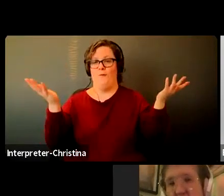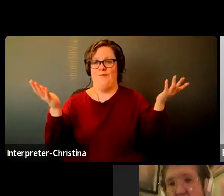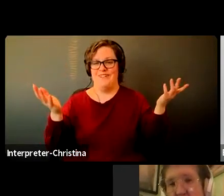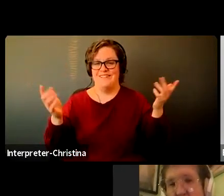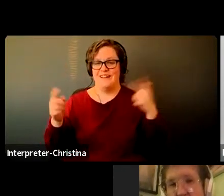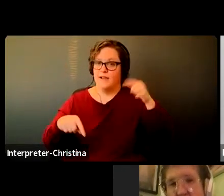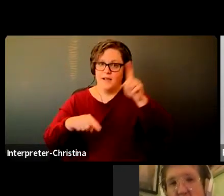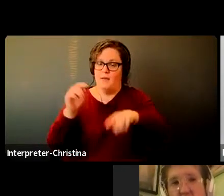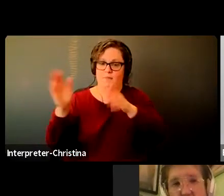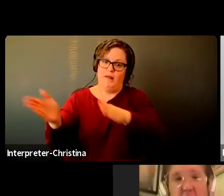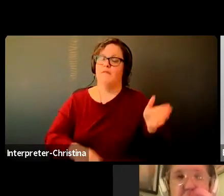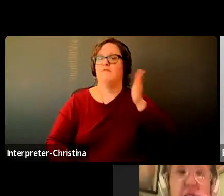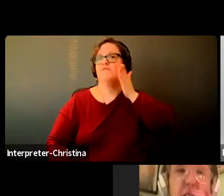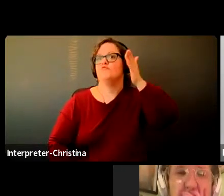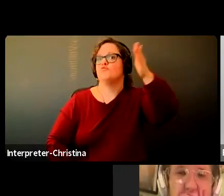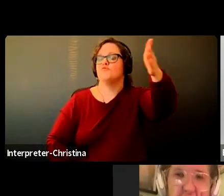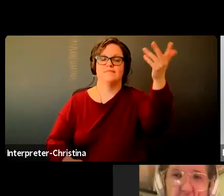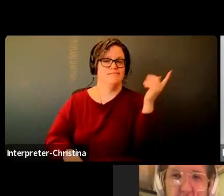feel